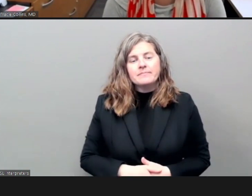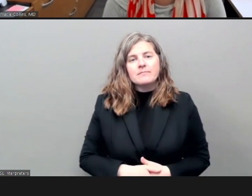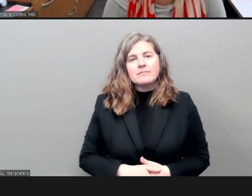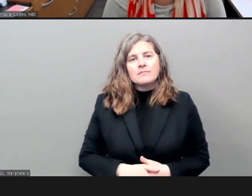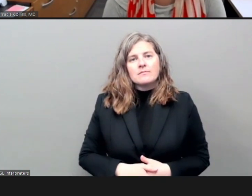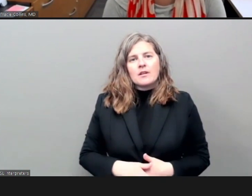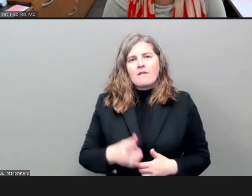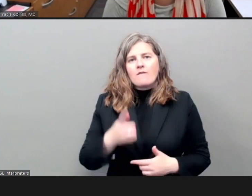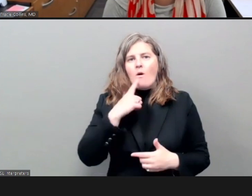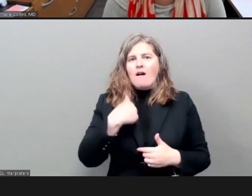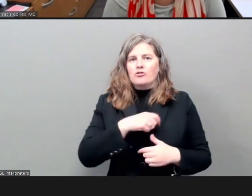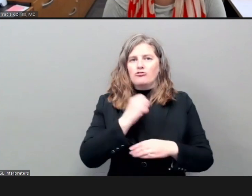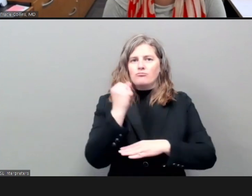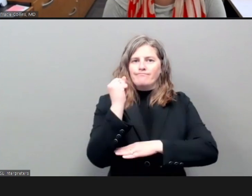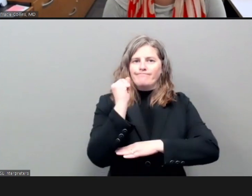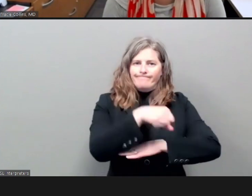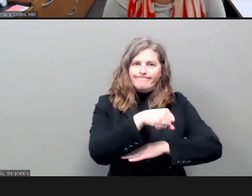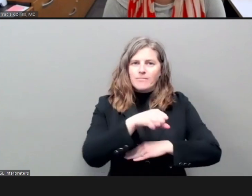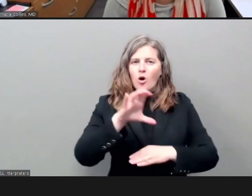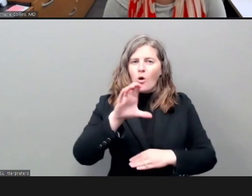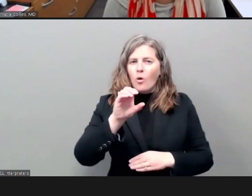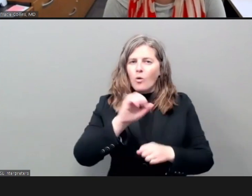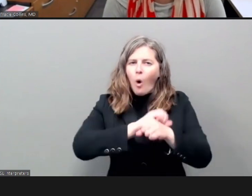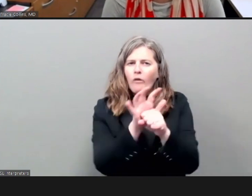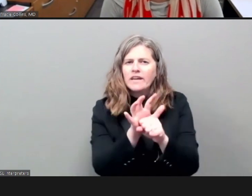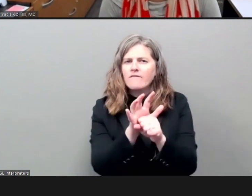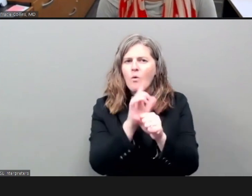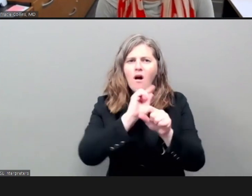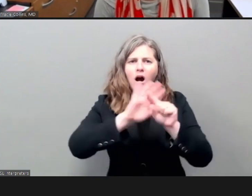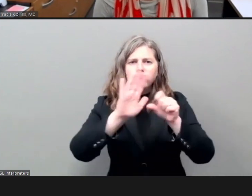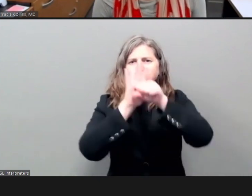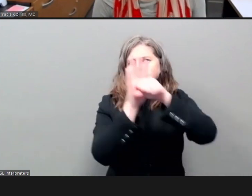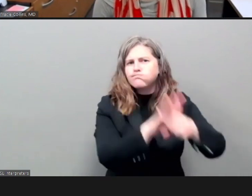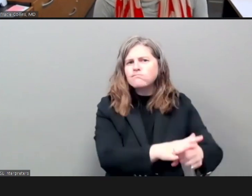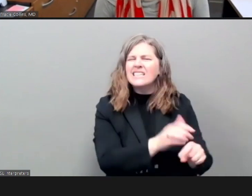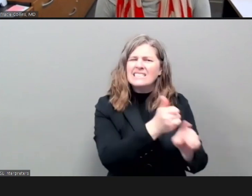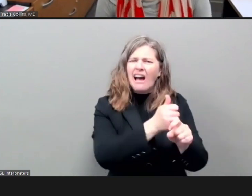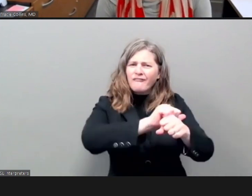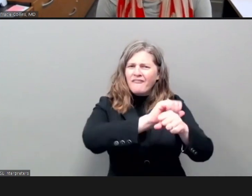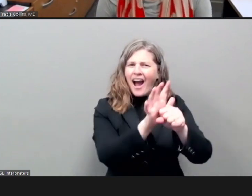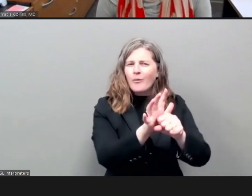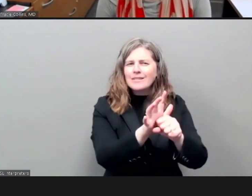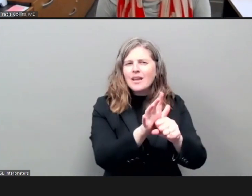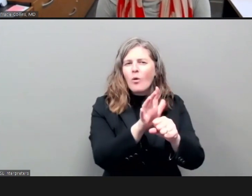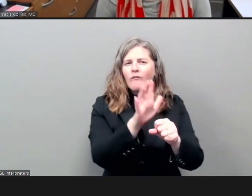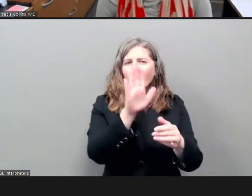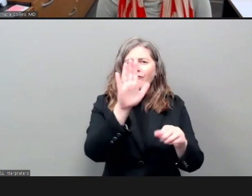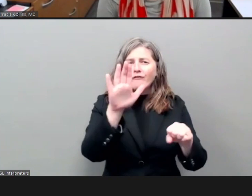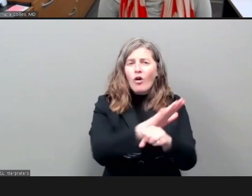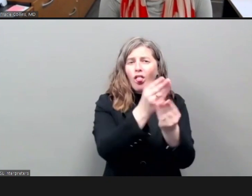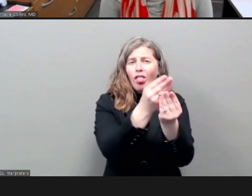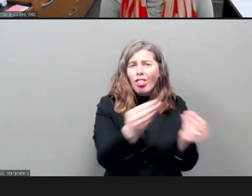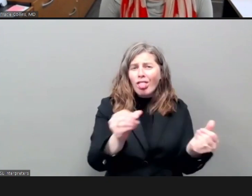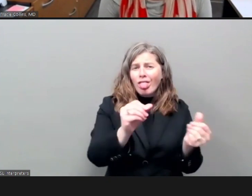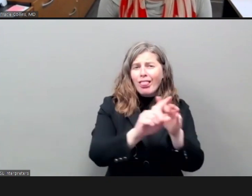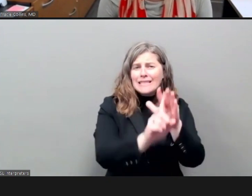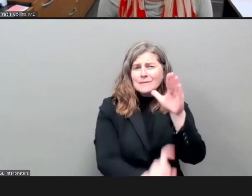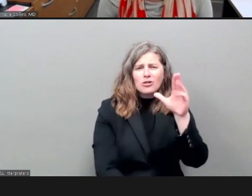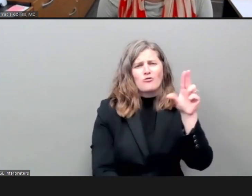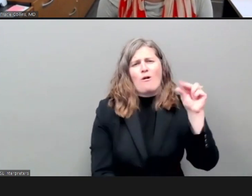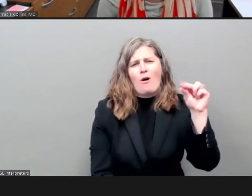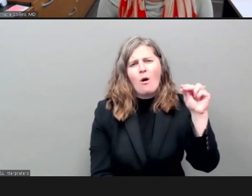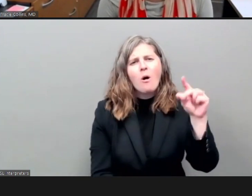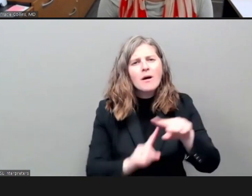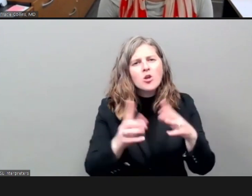defeat COVID in every aspect that we can, given that it's a virus that's not going to go away. You want to achieve